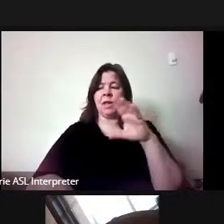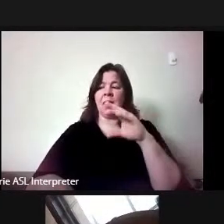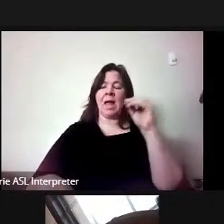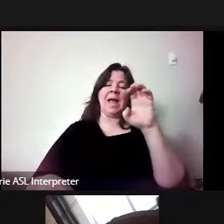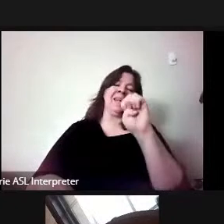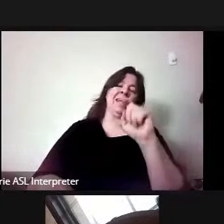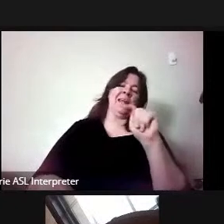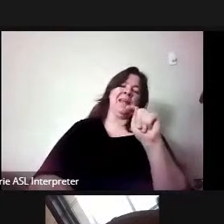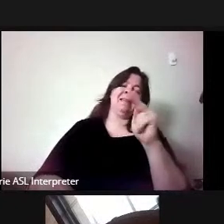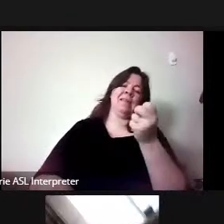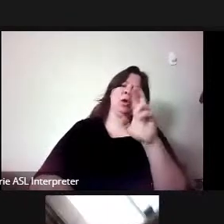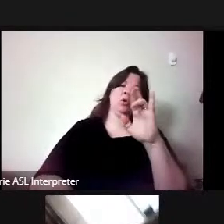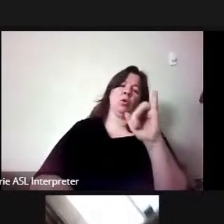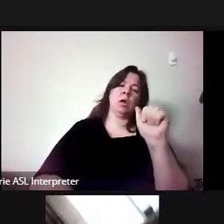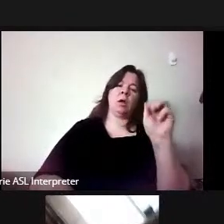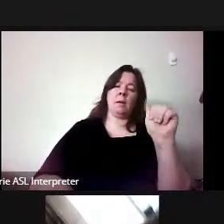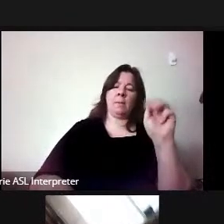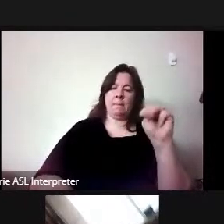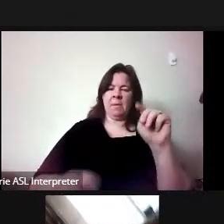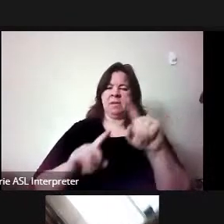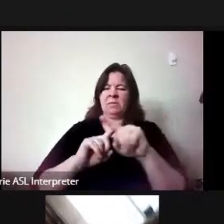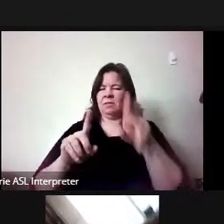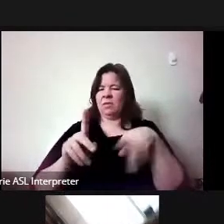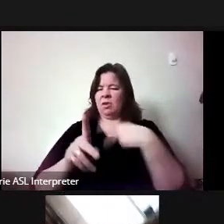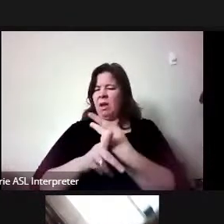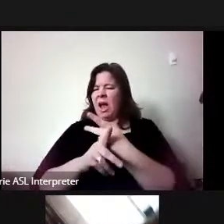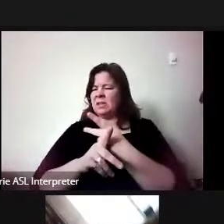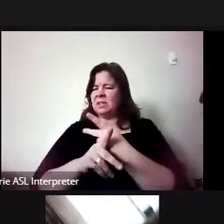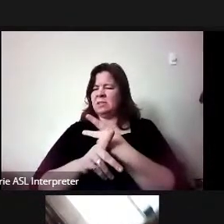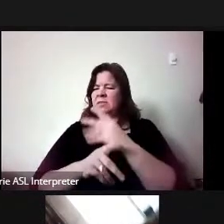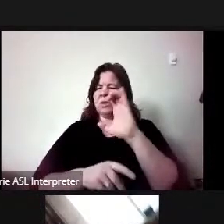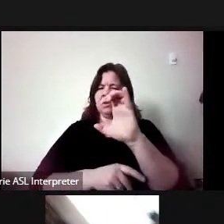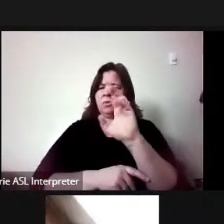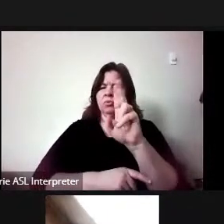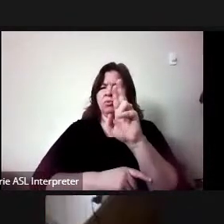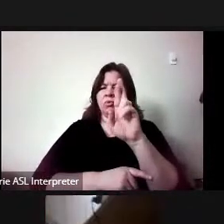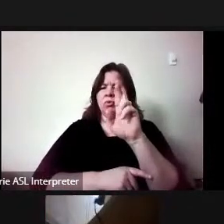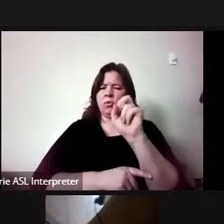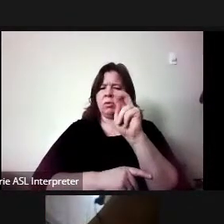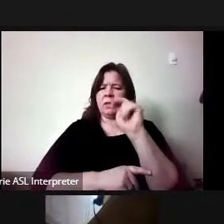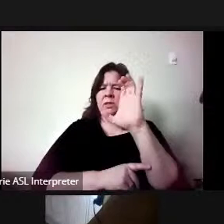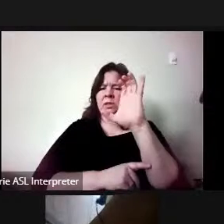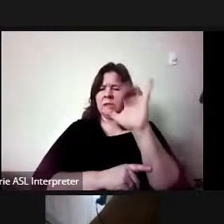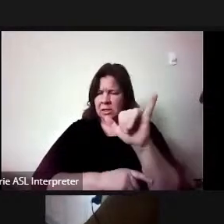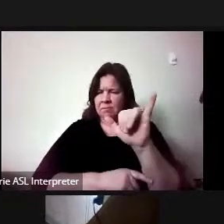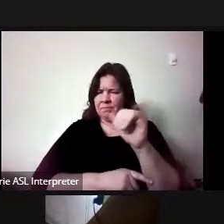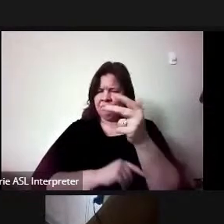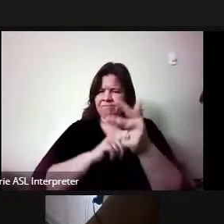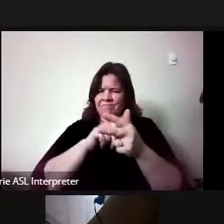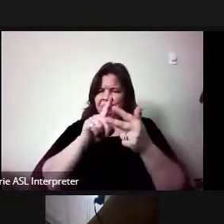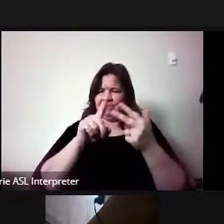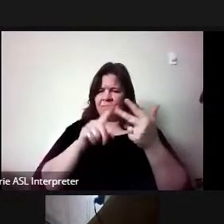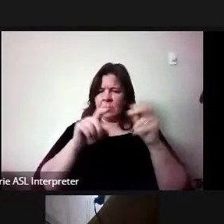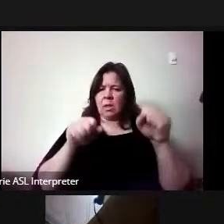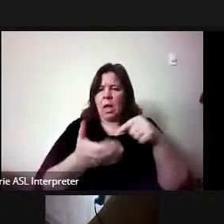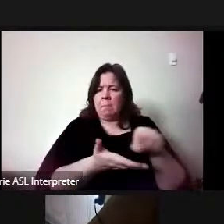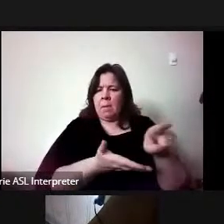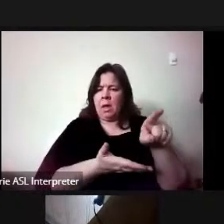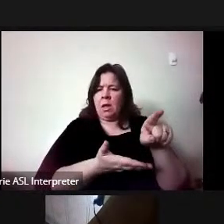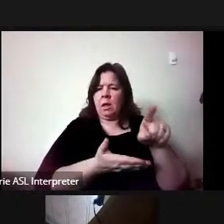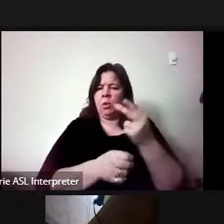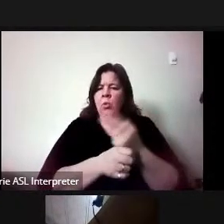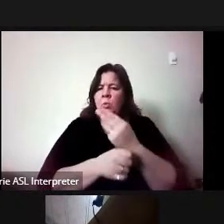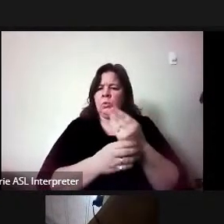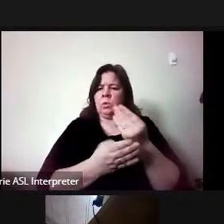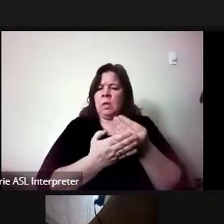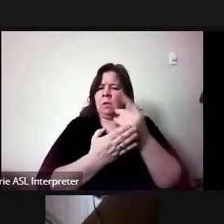get a support issue, they will say they paid with Bitcoin or Litecoin or Ethereum. Those are the only 3